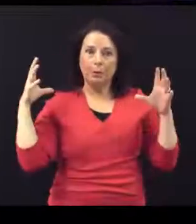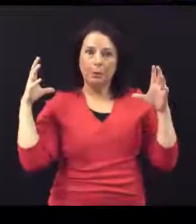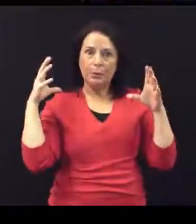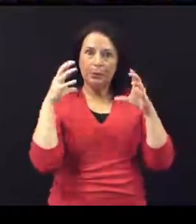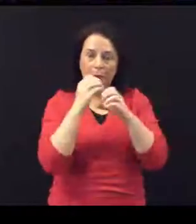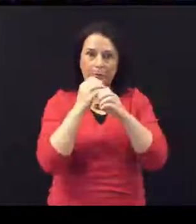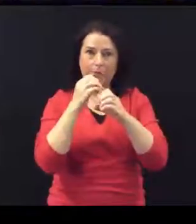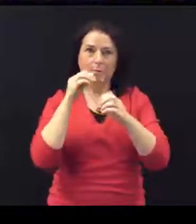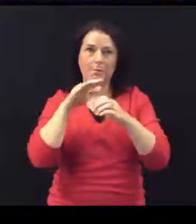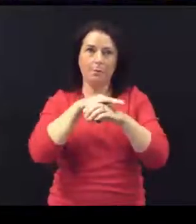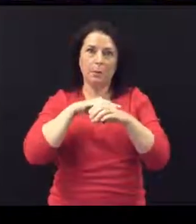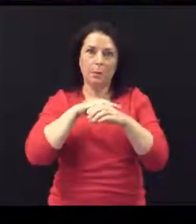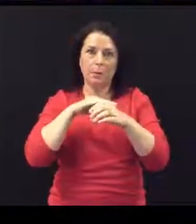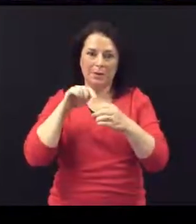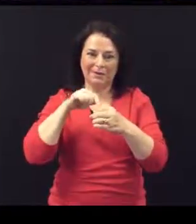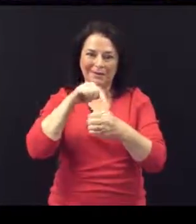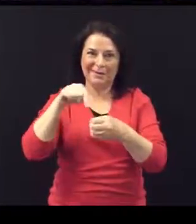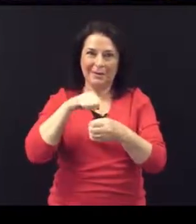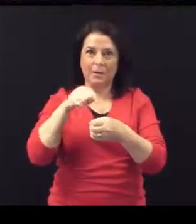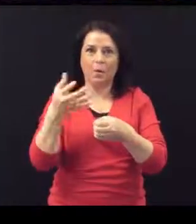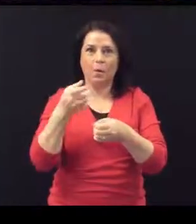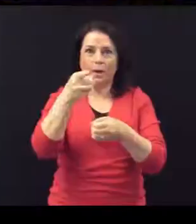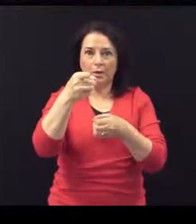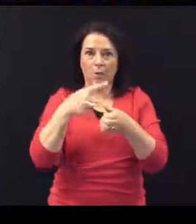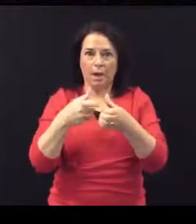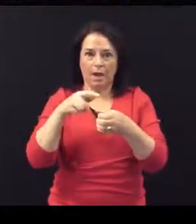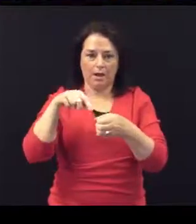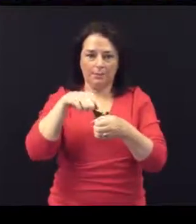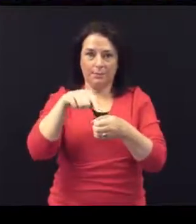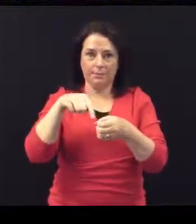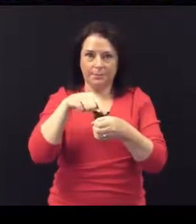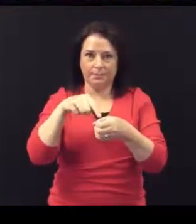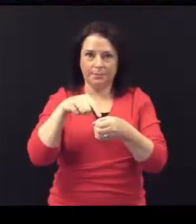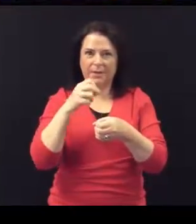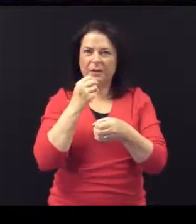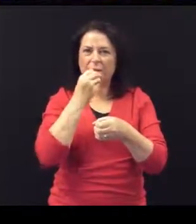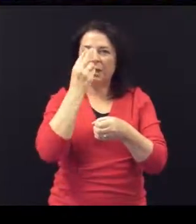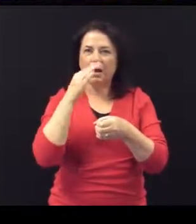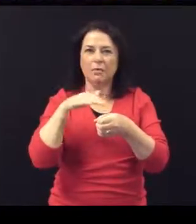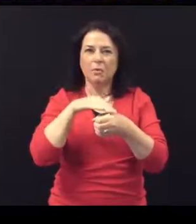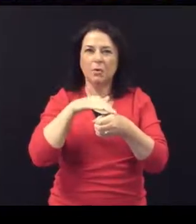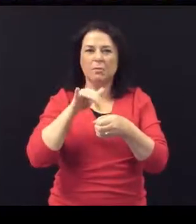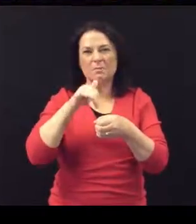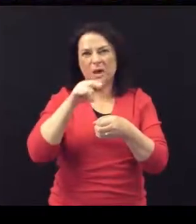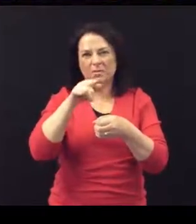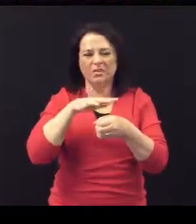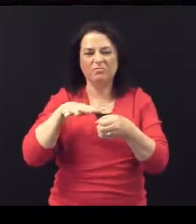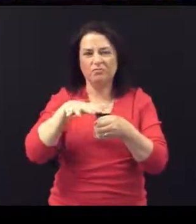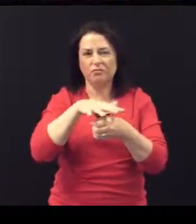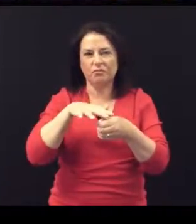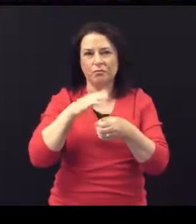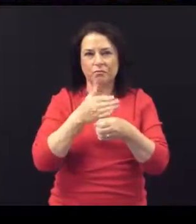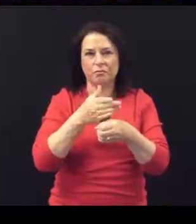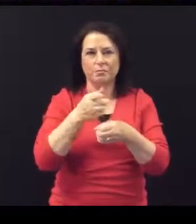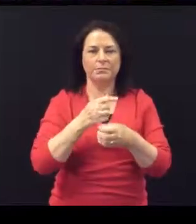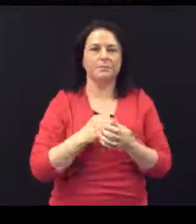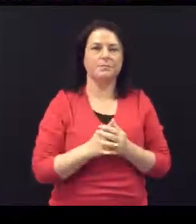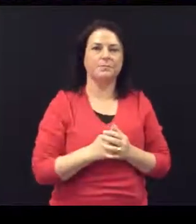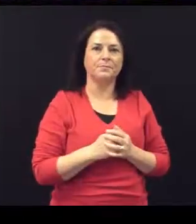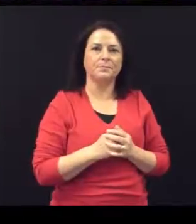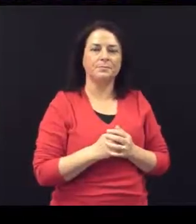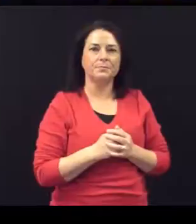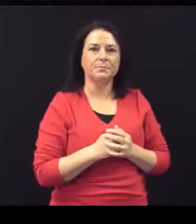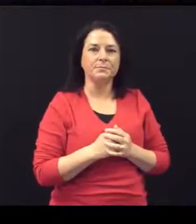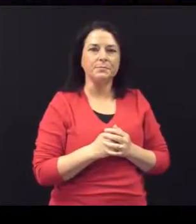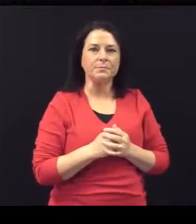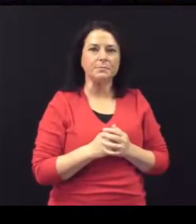your current location. The blue dot is where the iPad thinks you are. The light blue circle around the dot means in reality you could